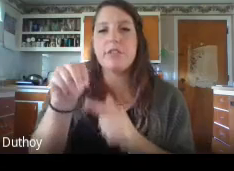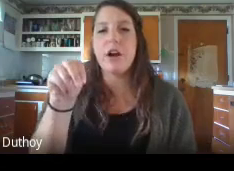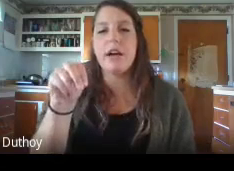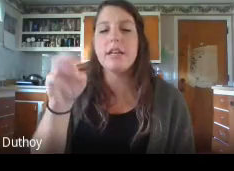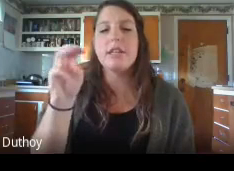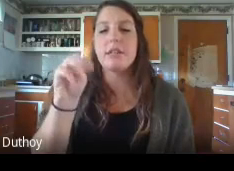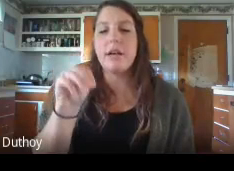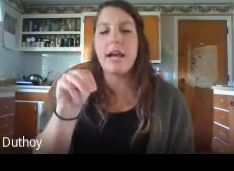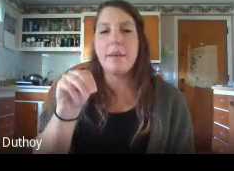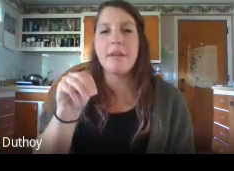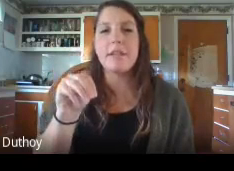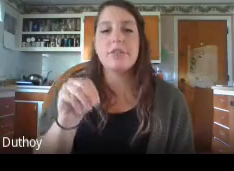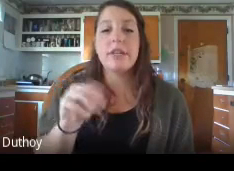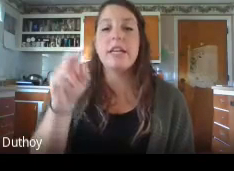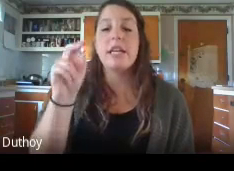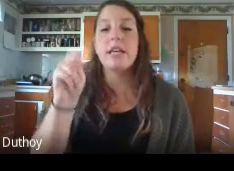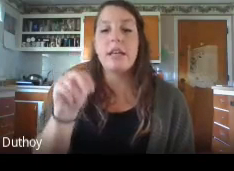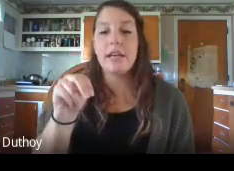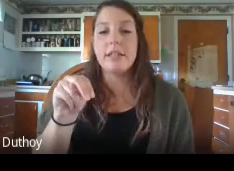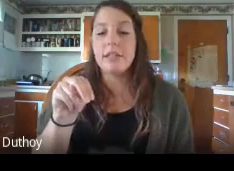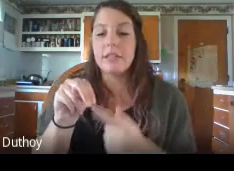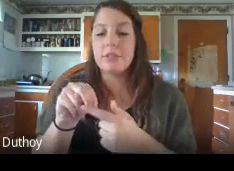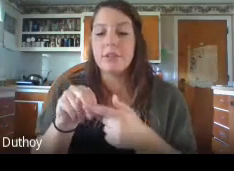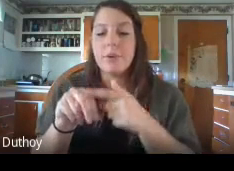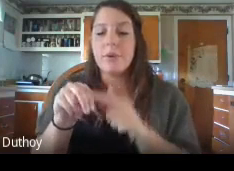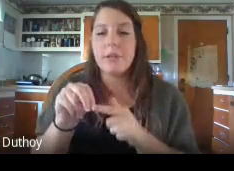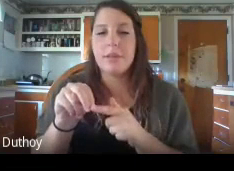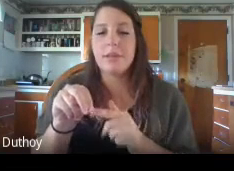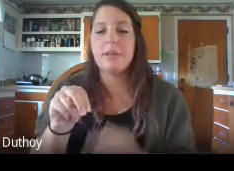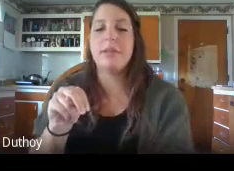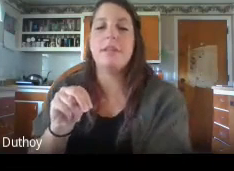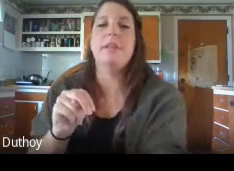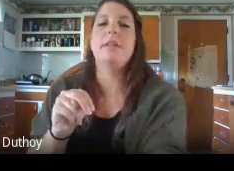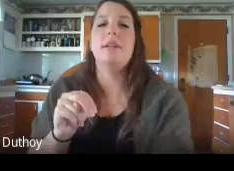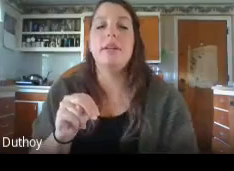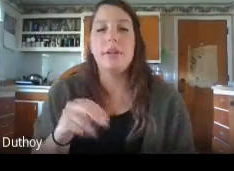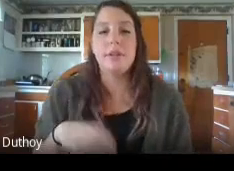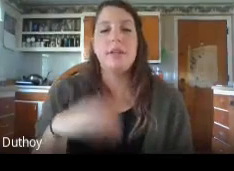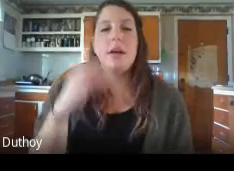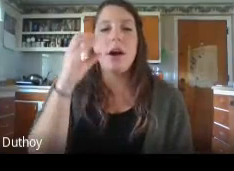can literally draw it. So M is 3, N is 2.